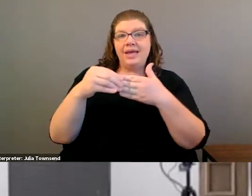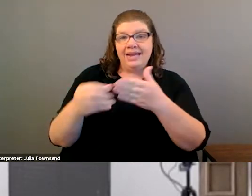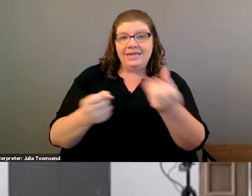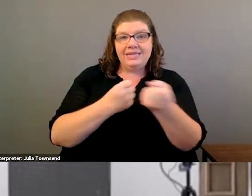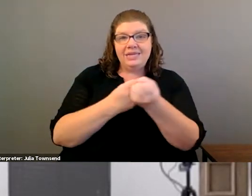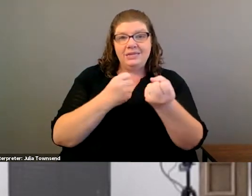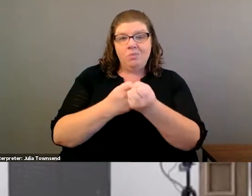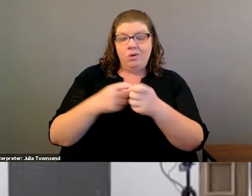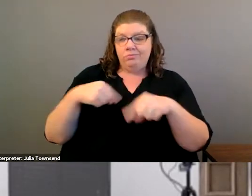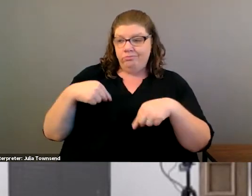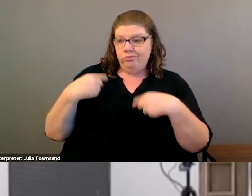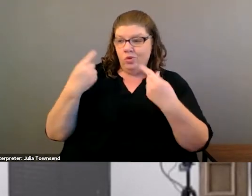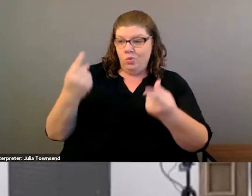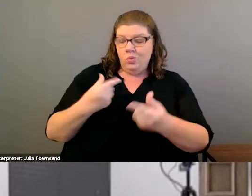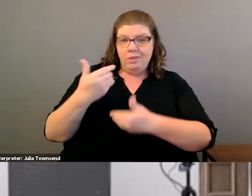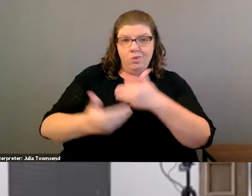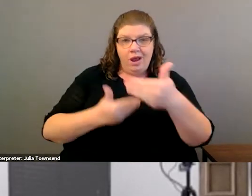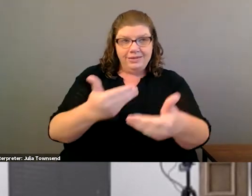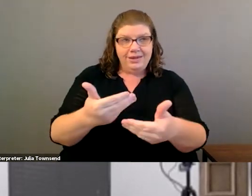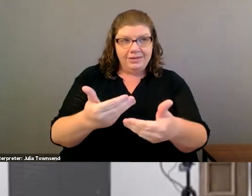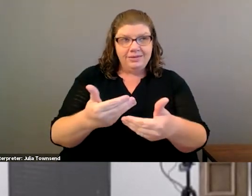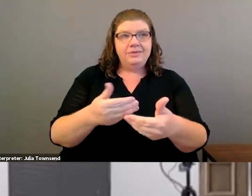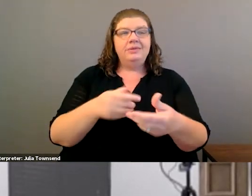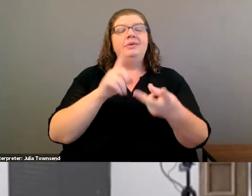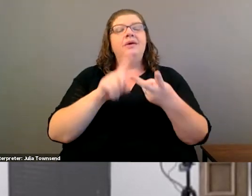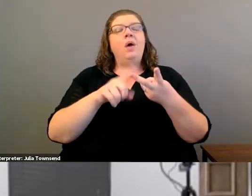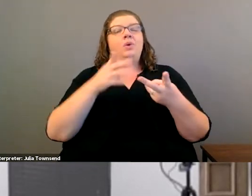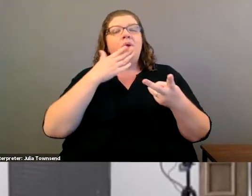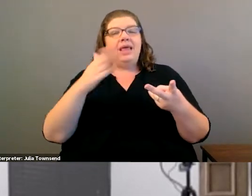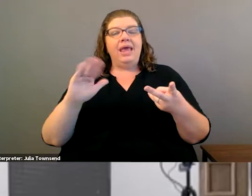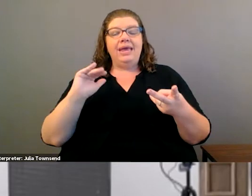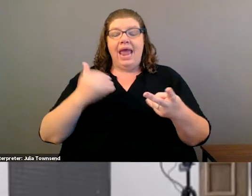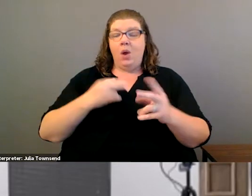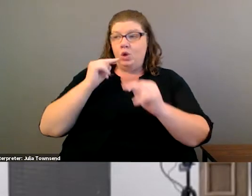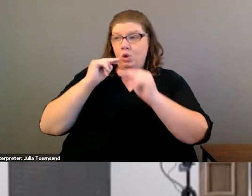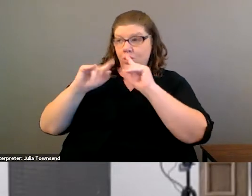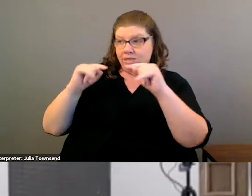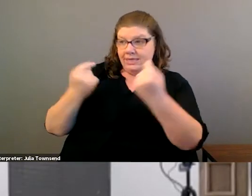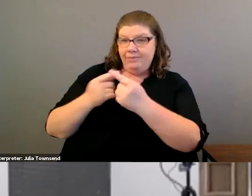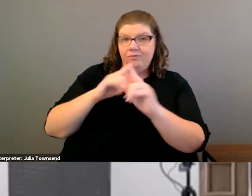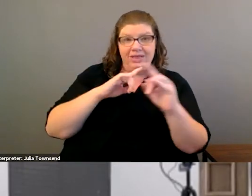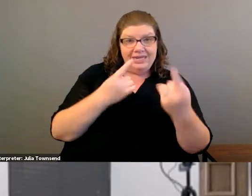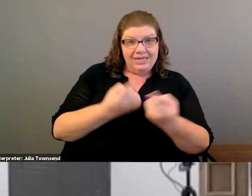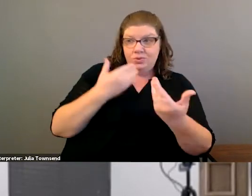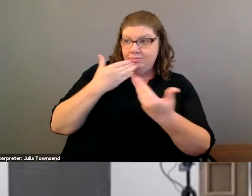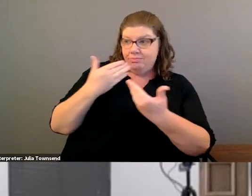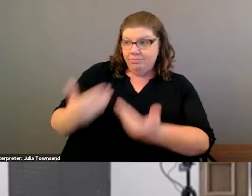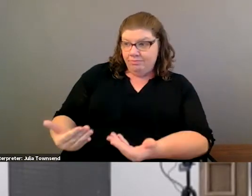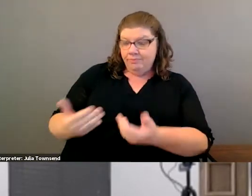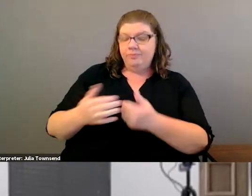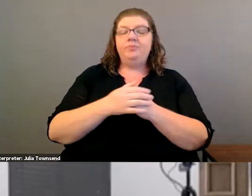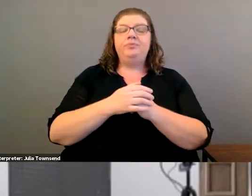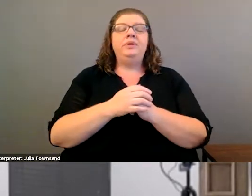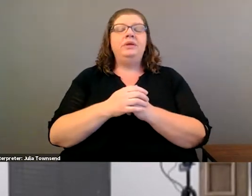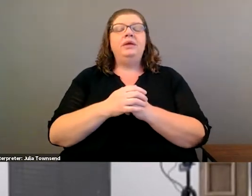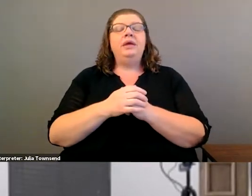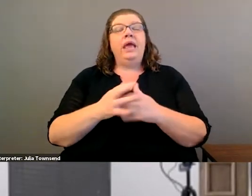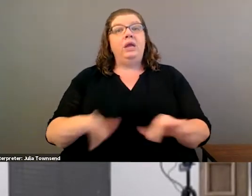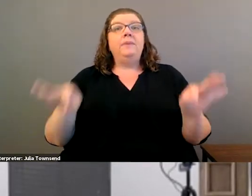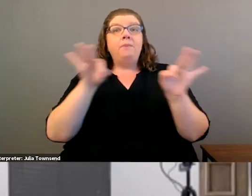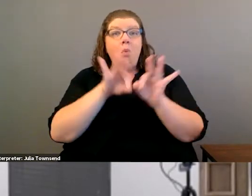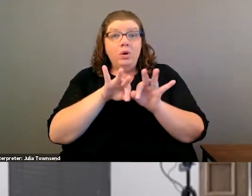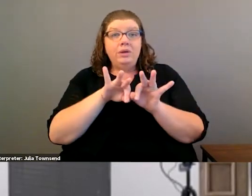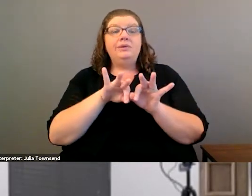through the process. I also want to thank our negotiating team for the district, and importantly,